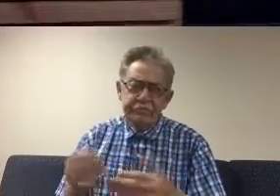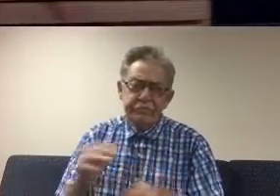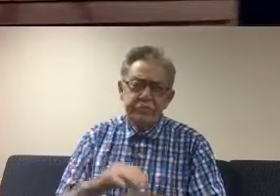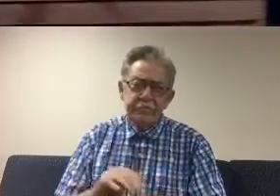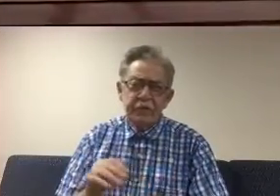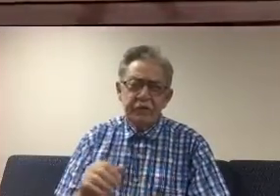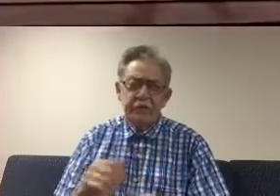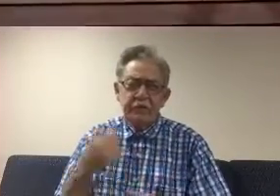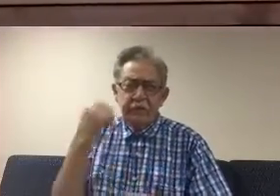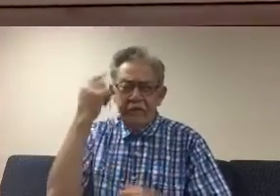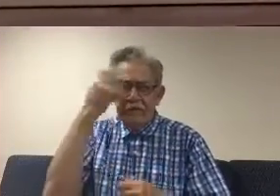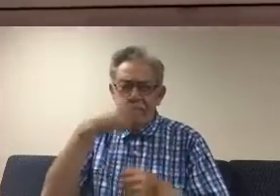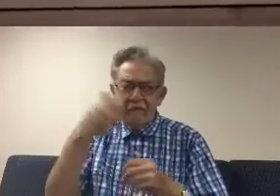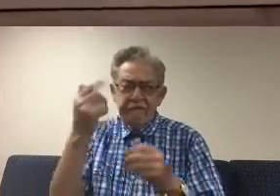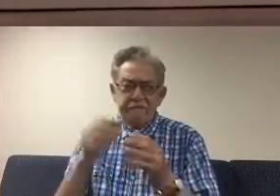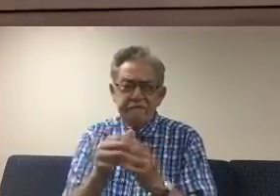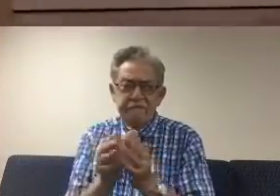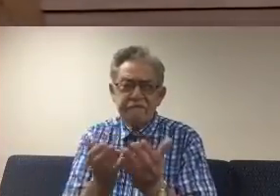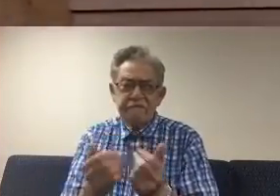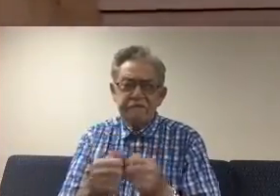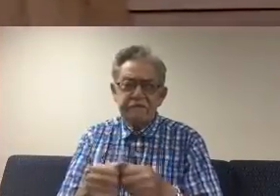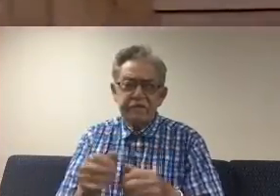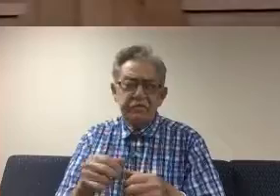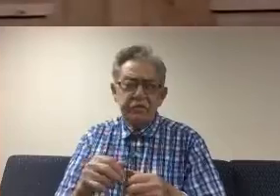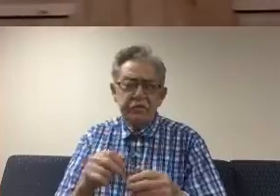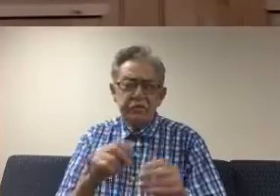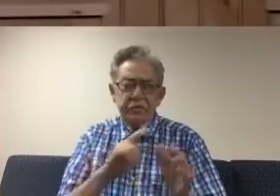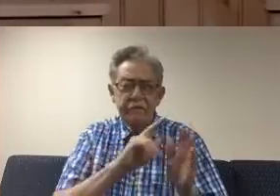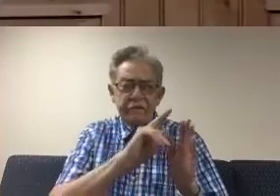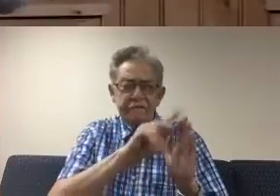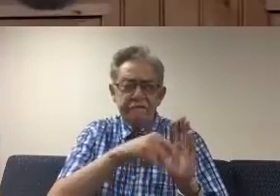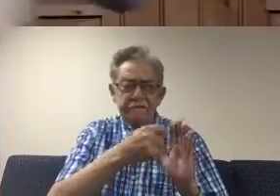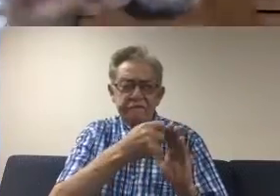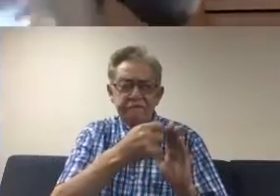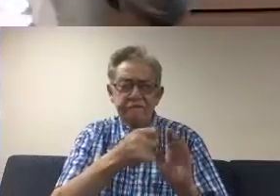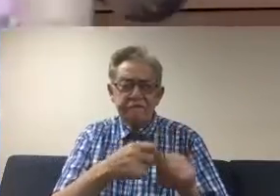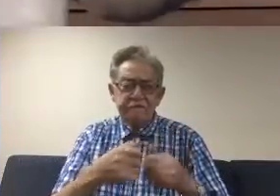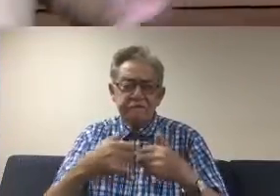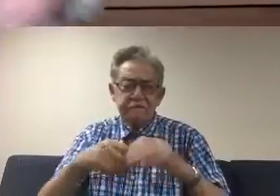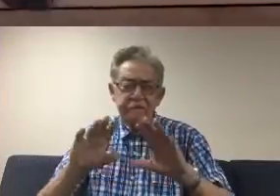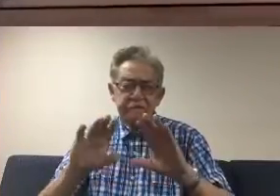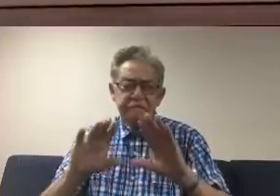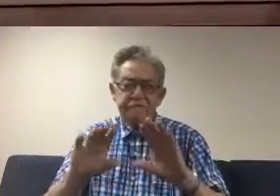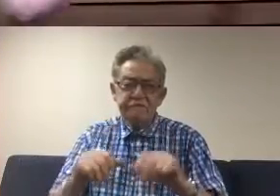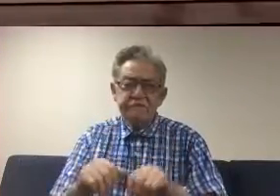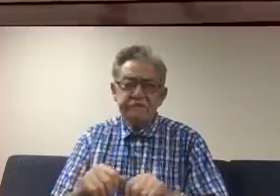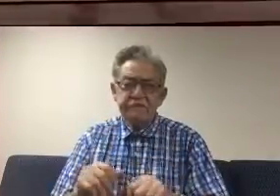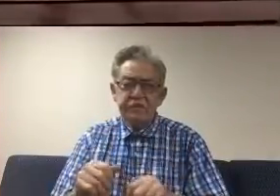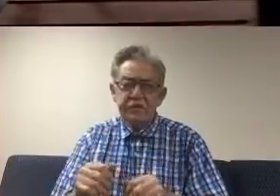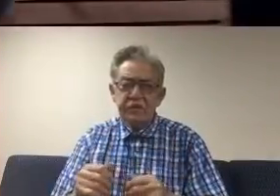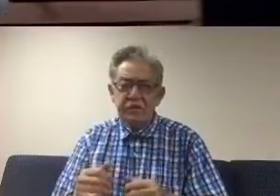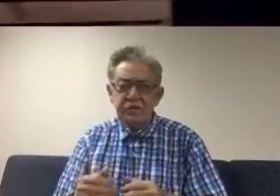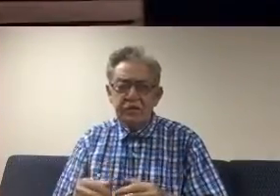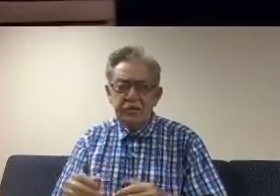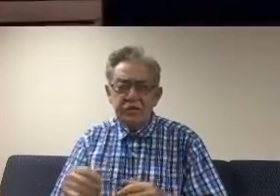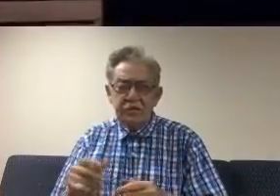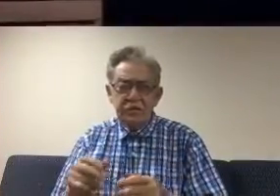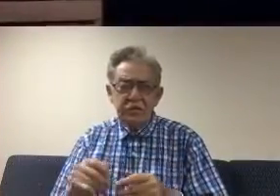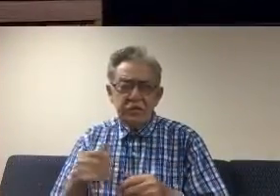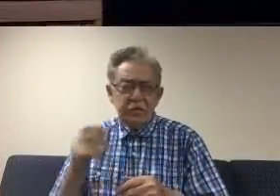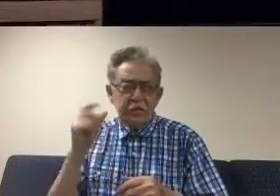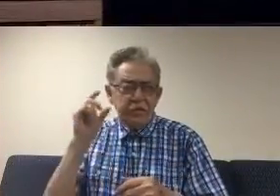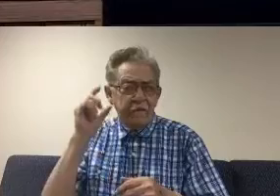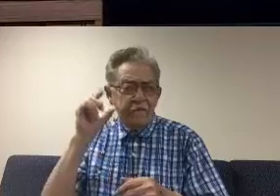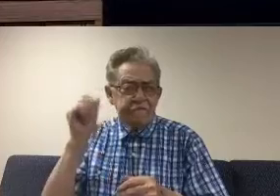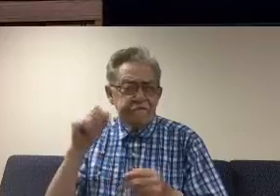Facebook. After this video is over, okay? But because the engines are listening to the collections